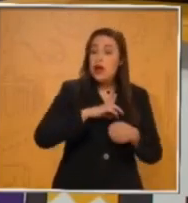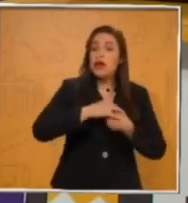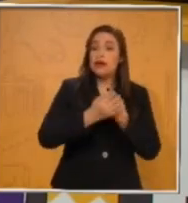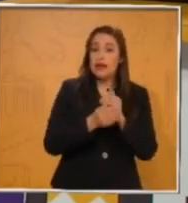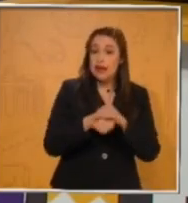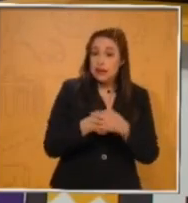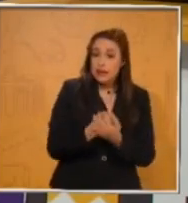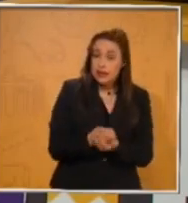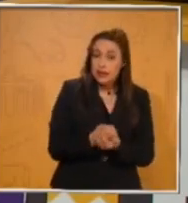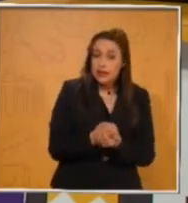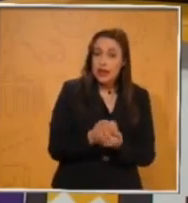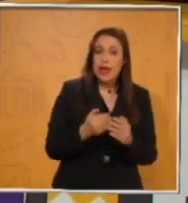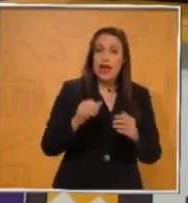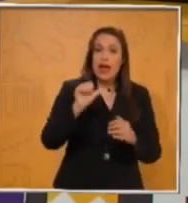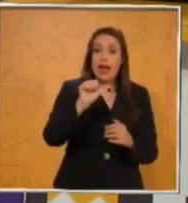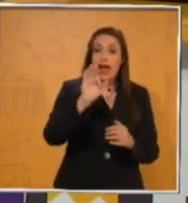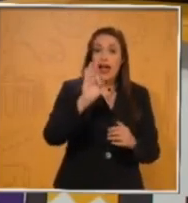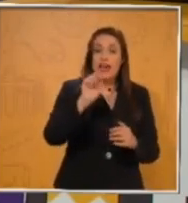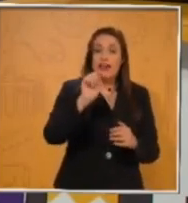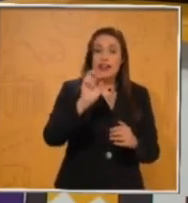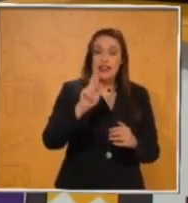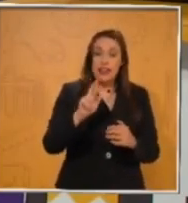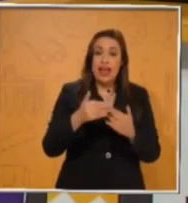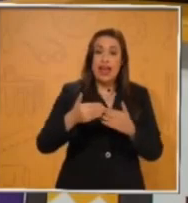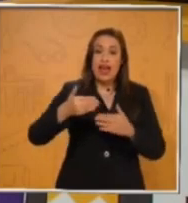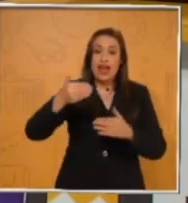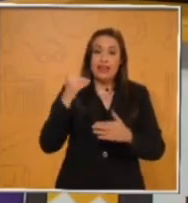hands after eating.